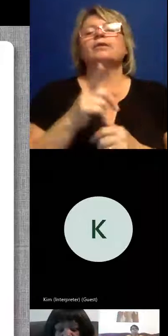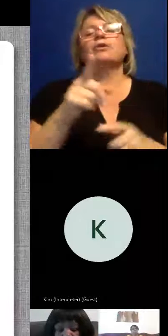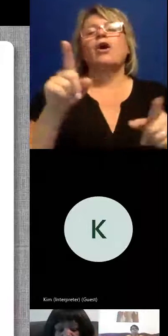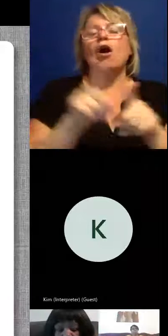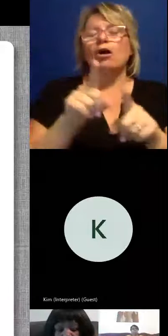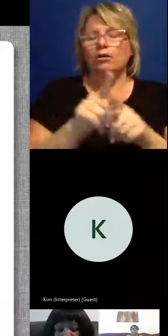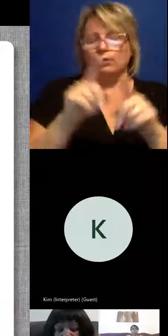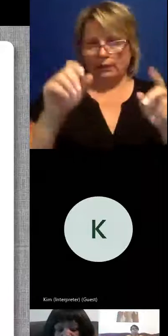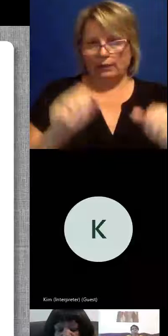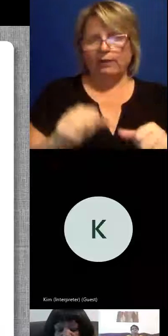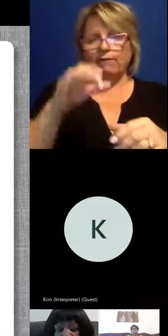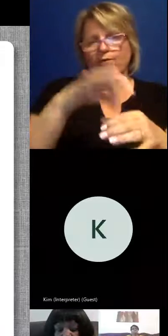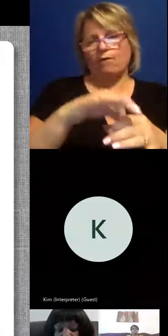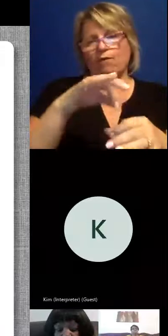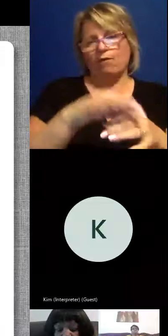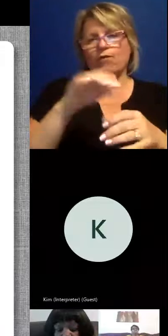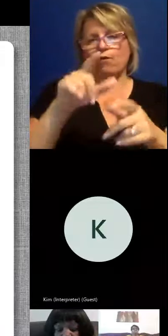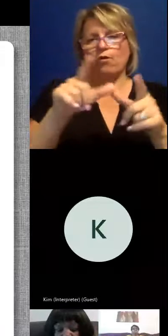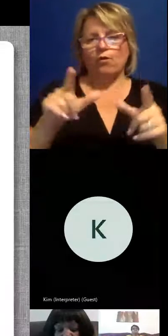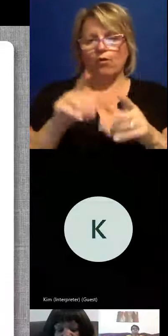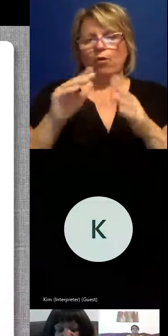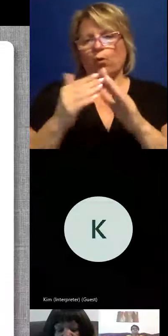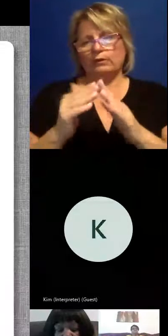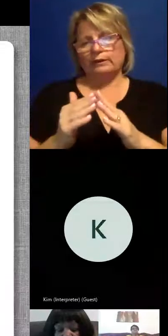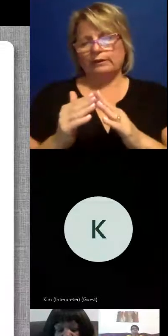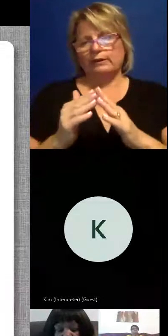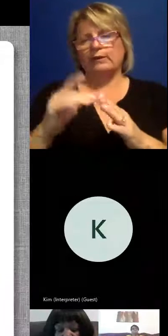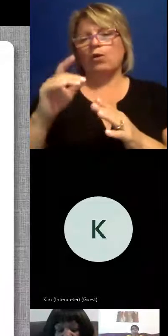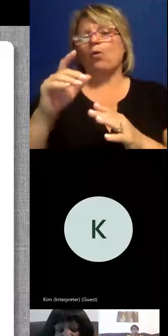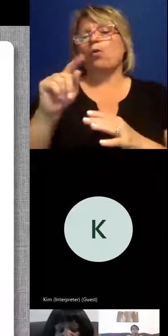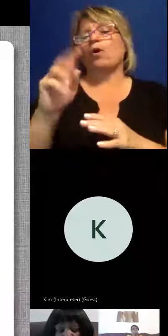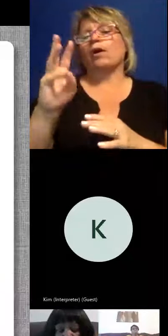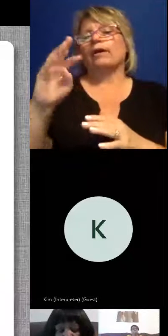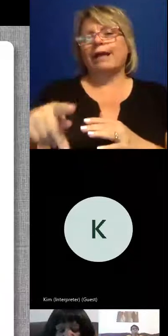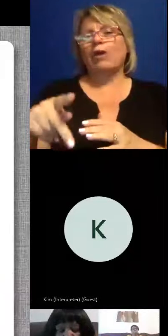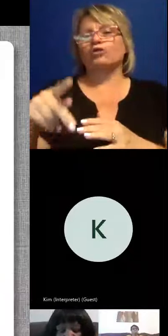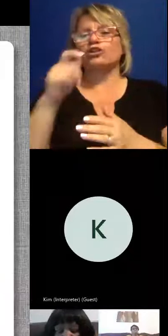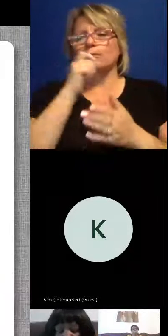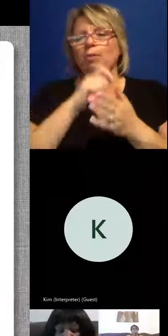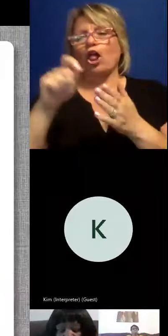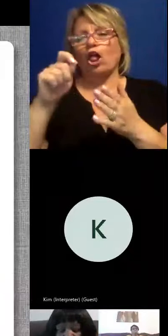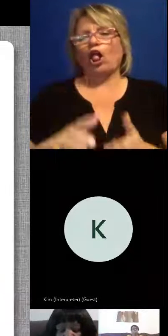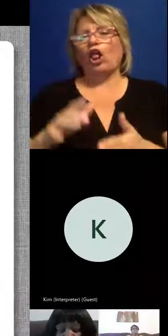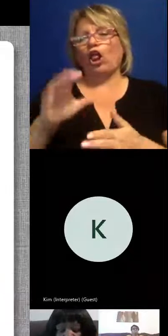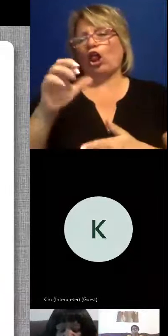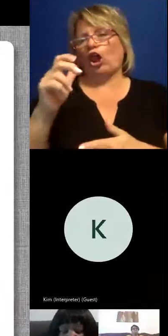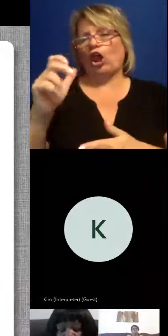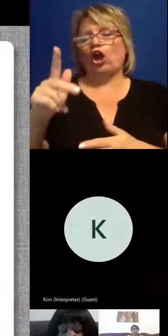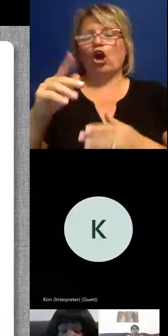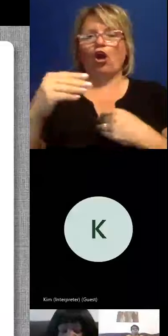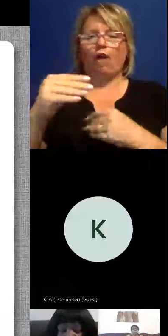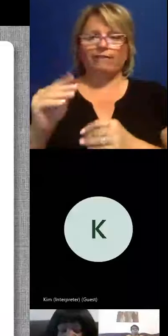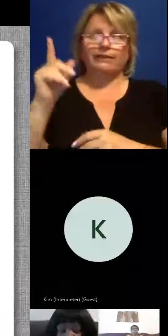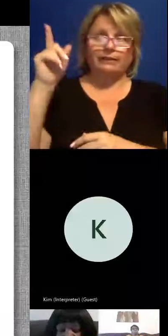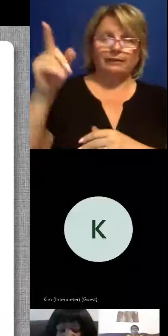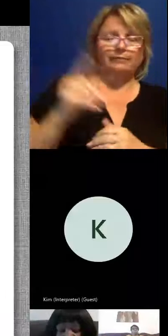register to vote at your local city or township clerk's office. You can find out the